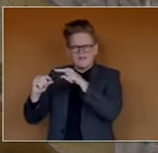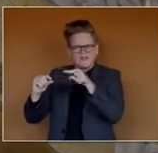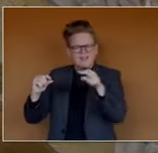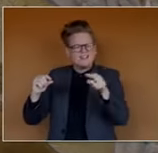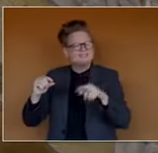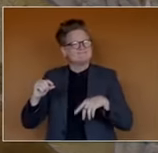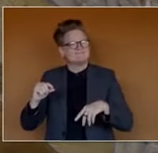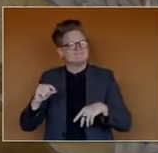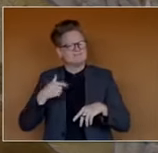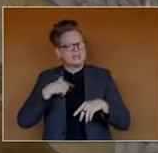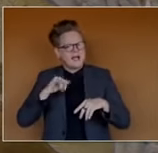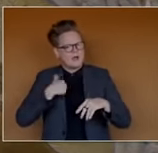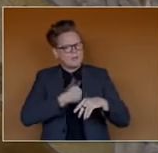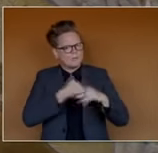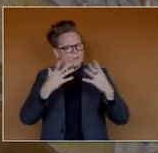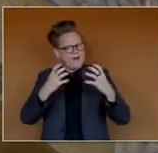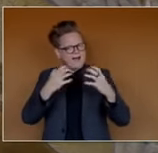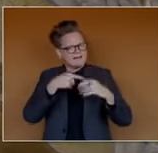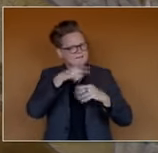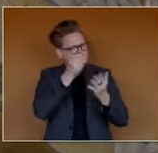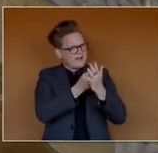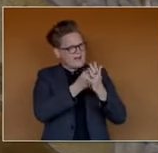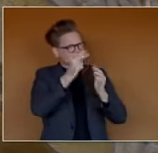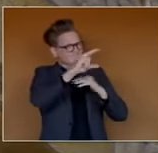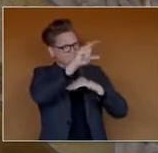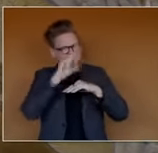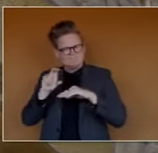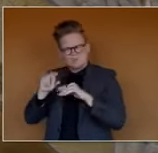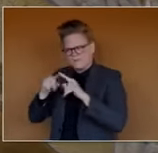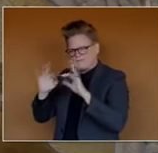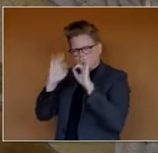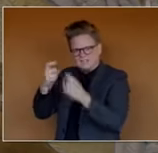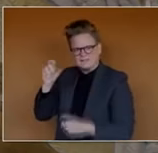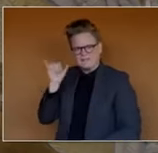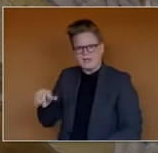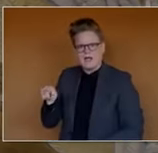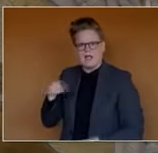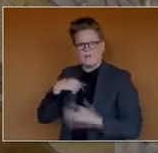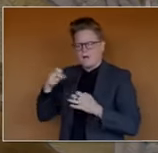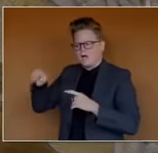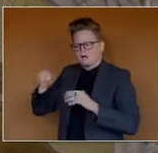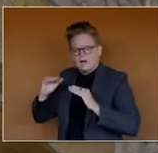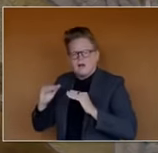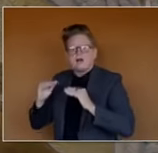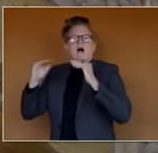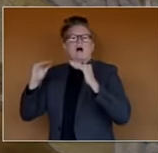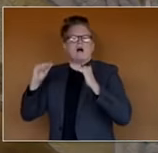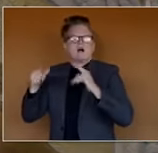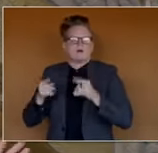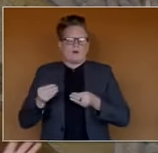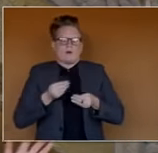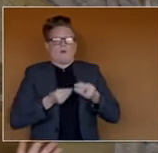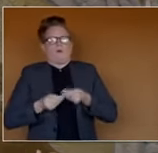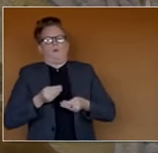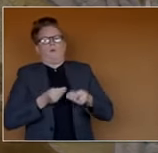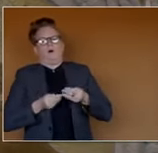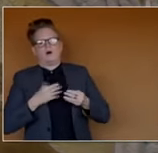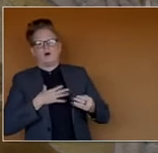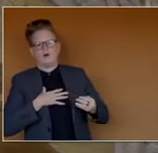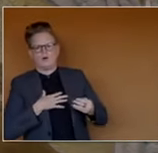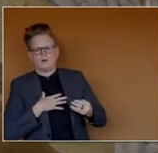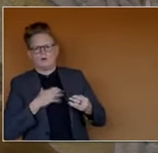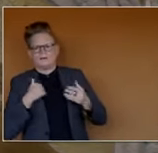to fix that. And then let me just say a couple more things before I introduce the governor. With our